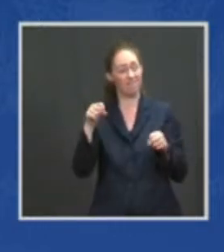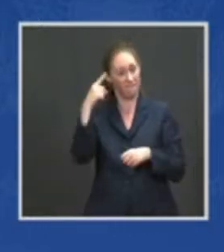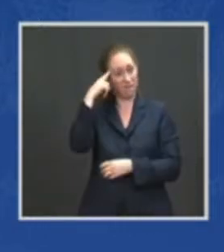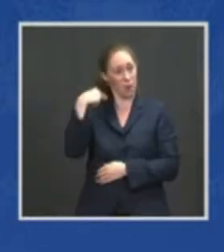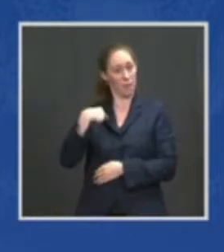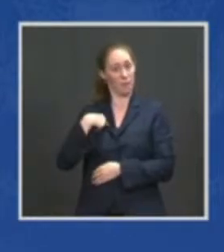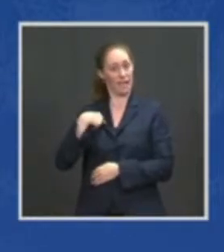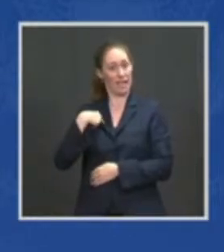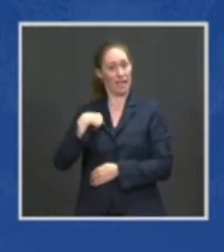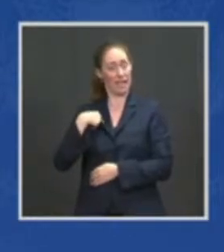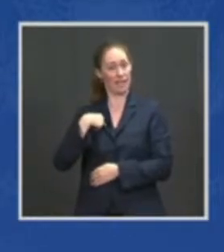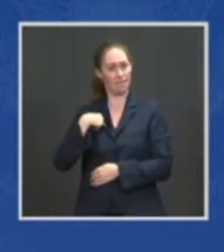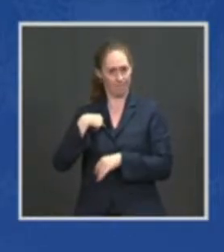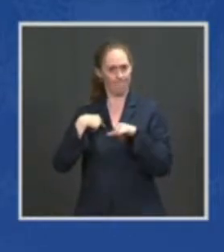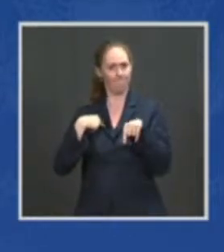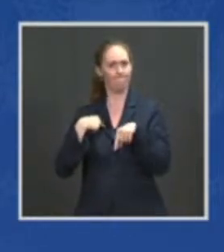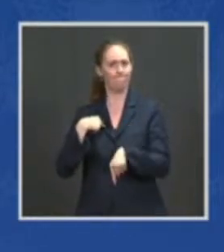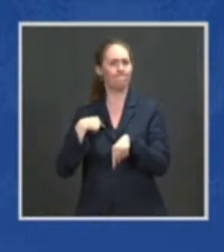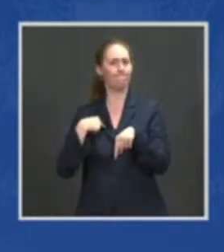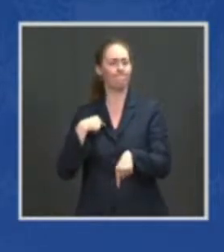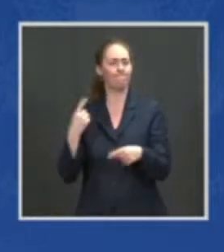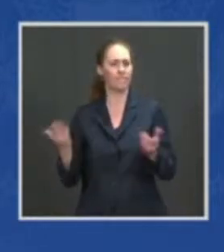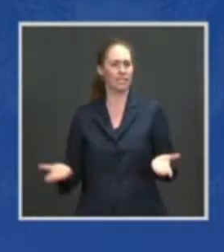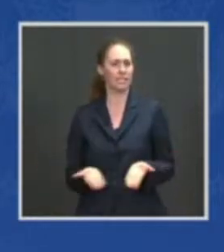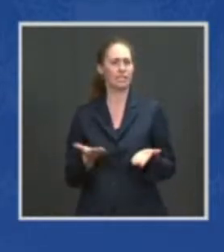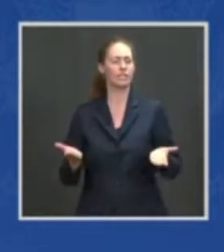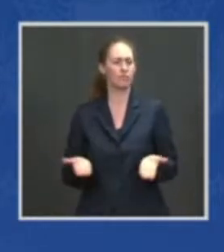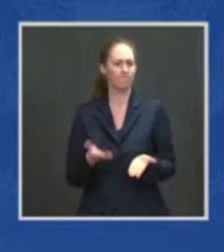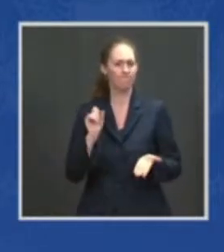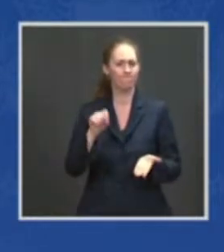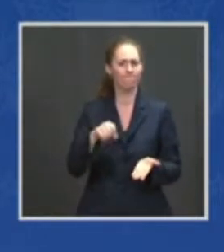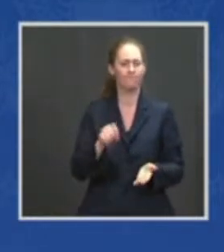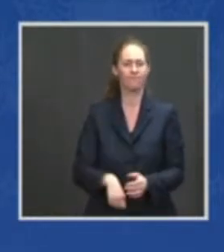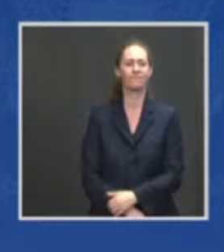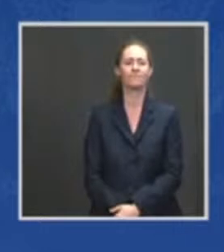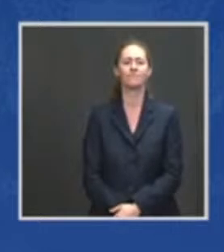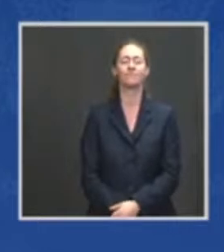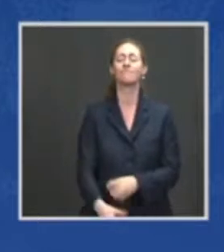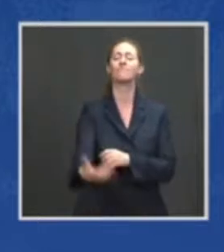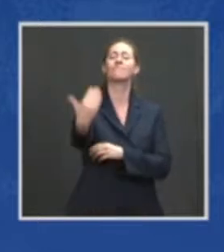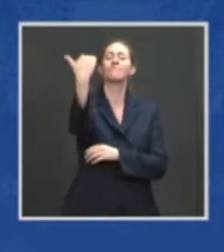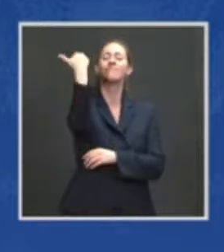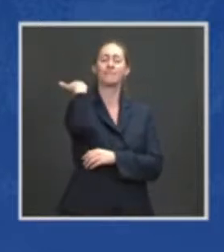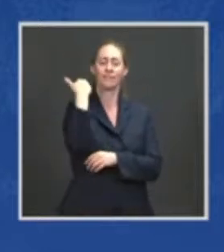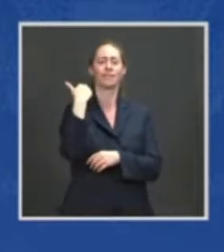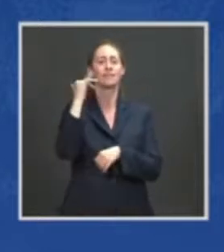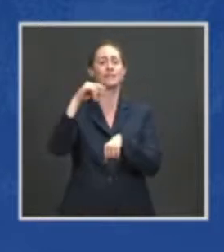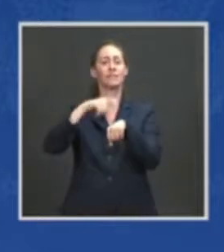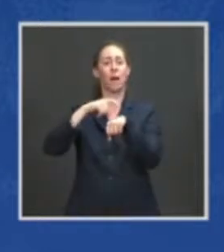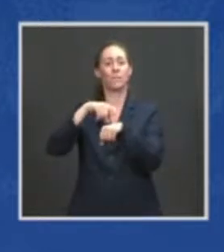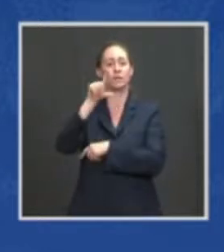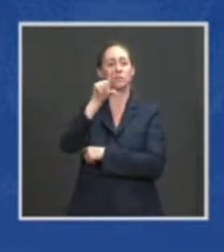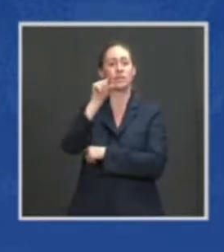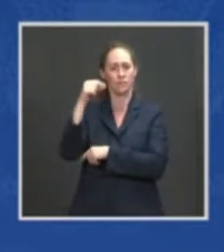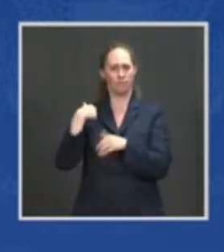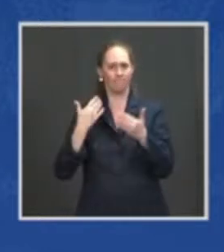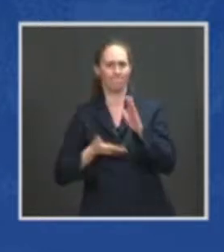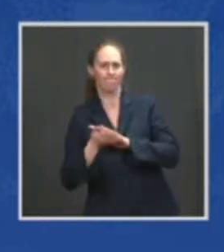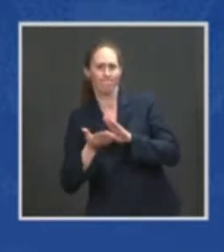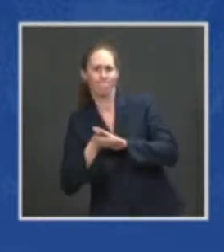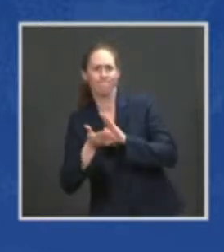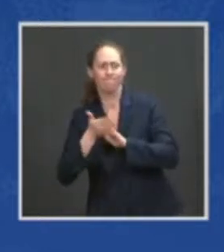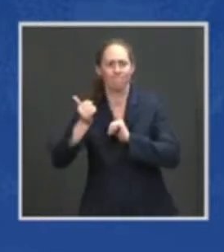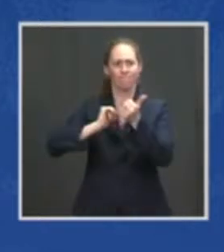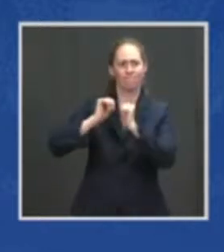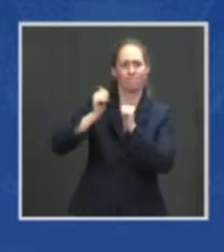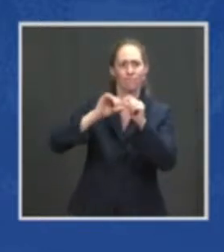March 10, 2020, I came to Cleveland as a candidate running for president to hold a rally here